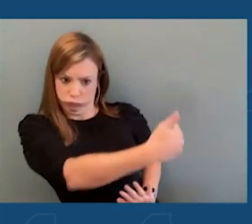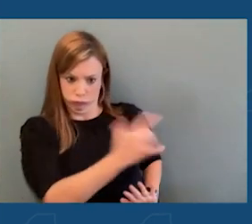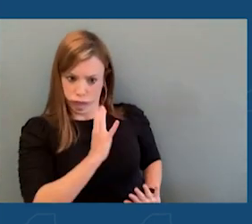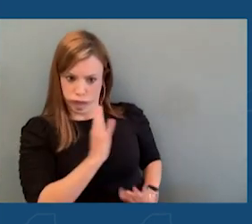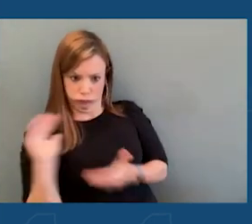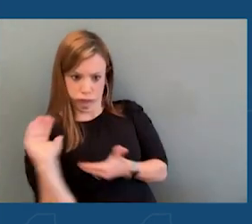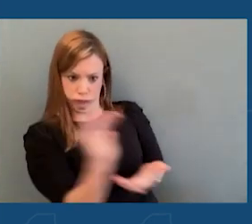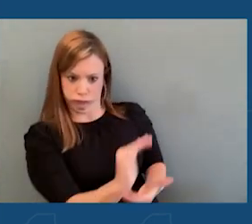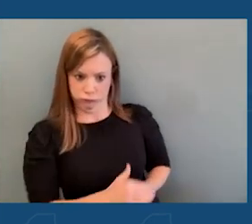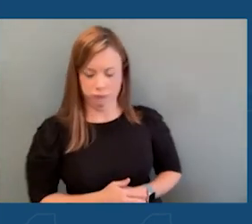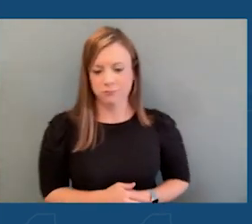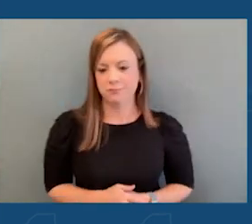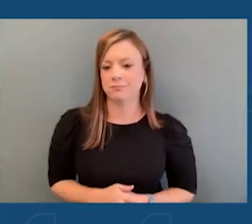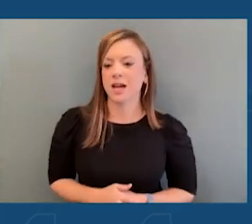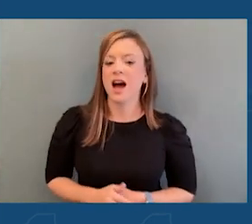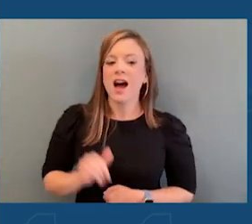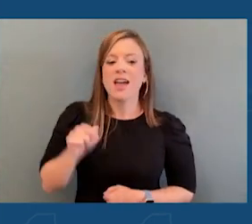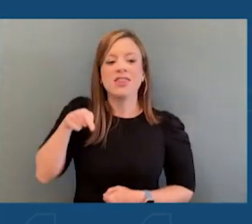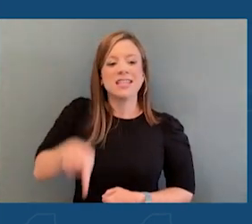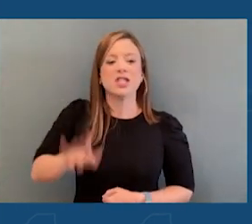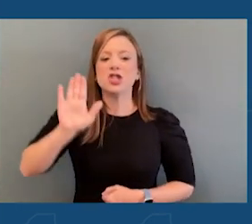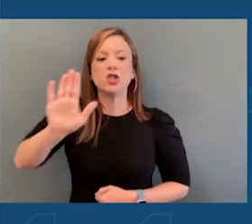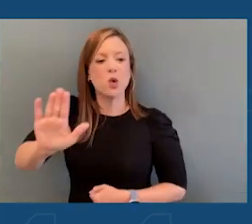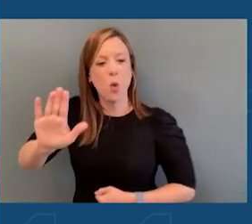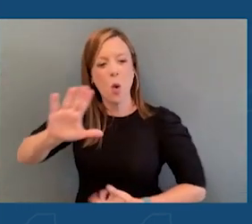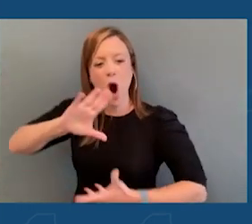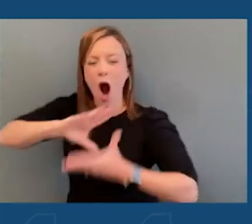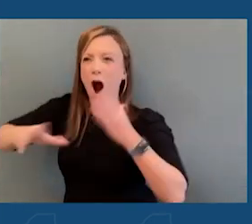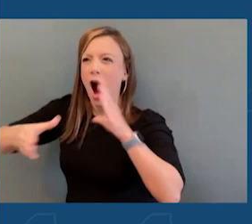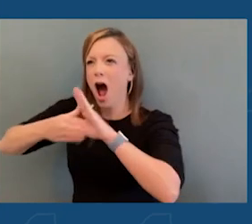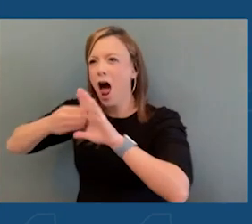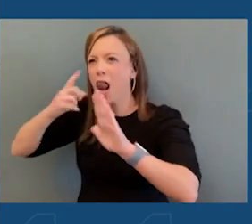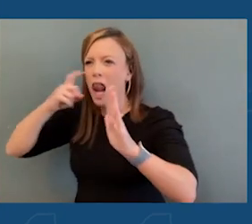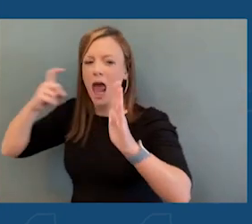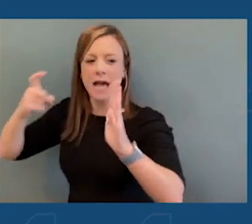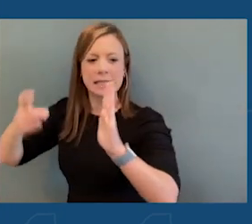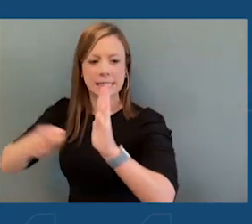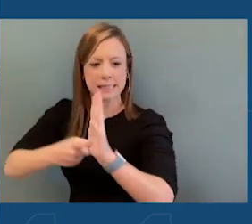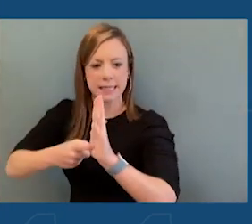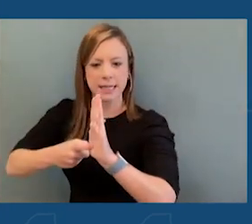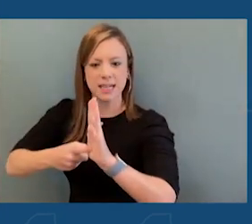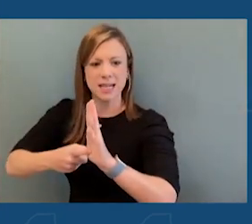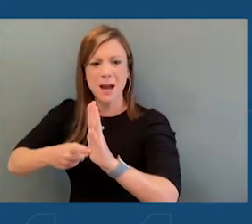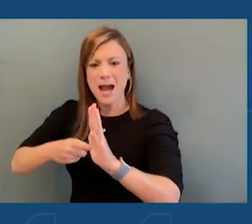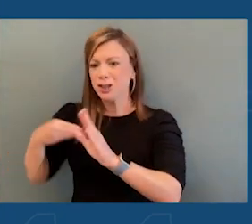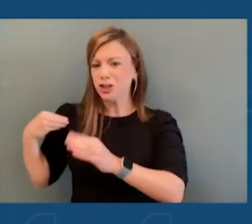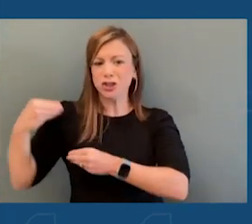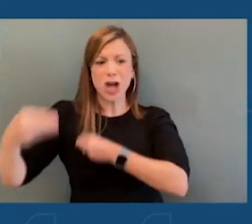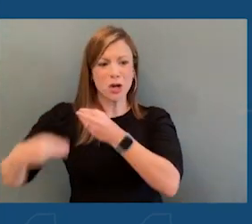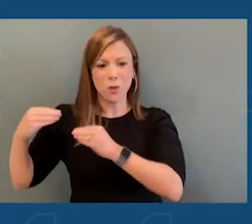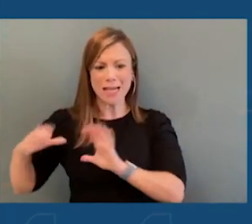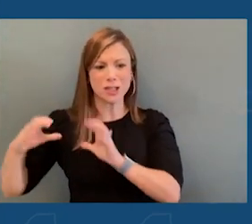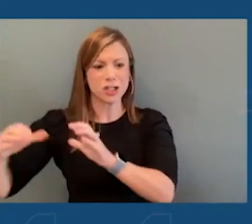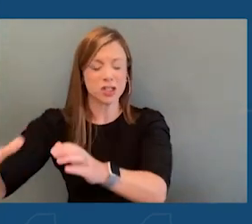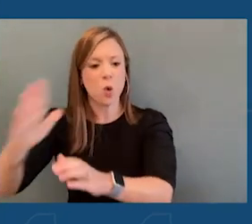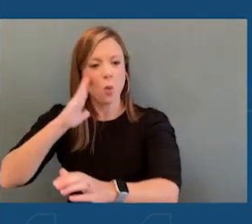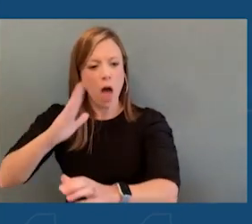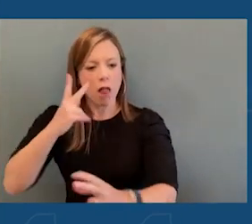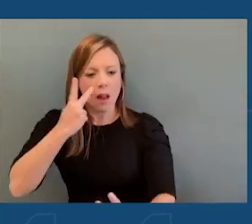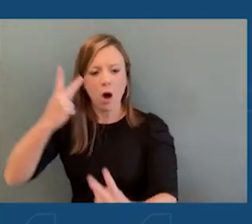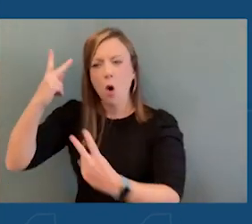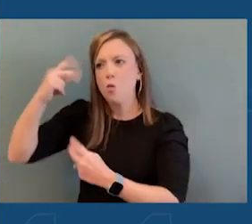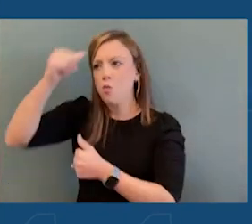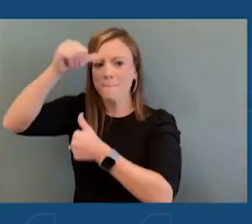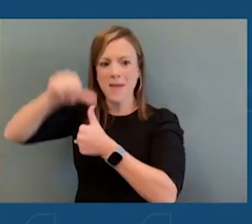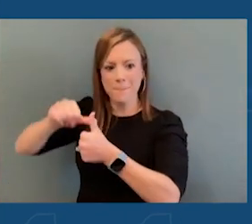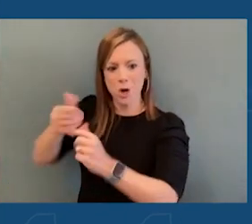This will be your legacy. Years from now, generations from now, people say, when did this all begin?